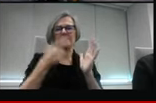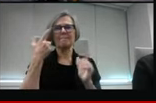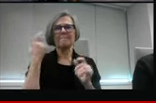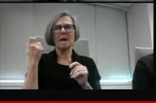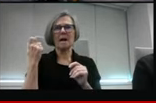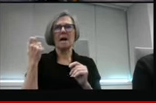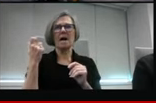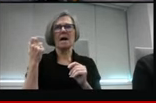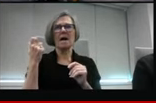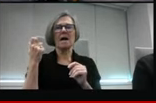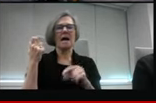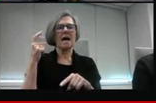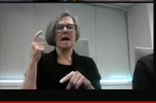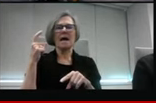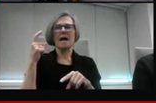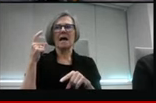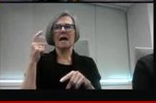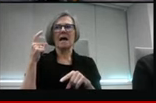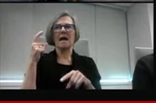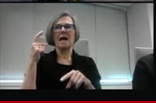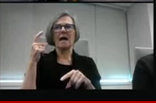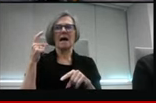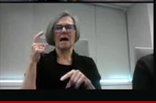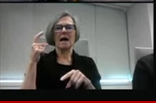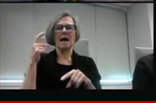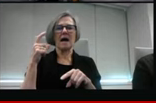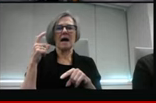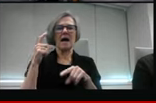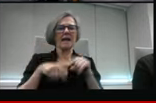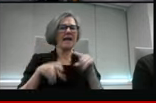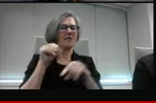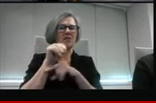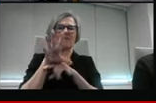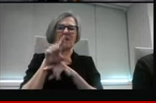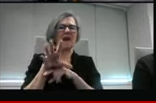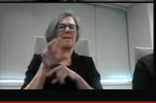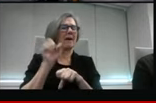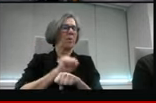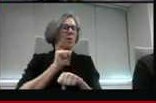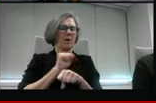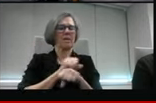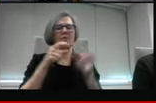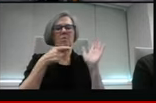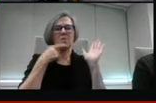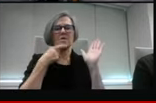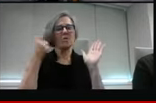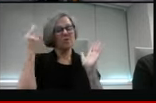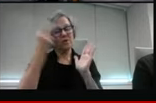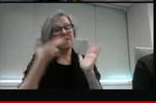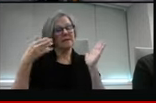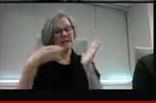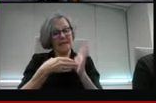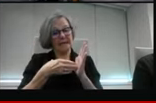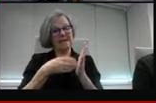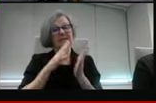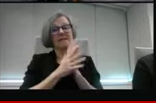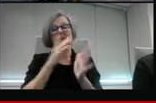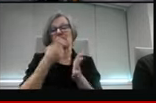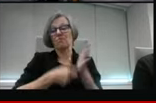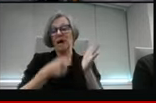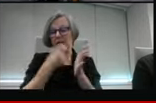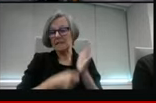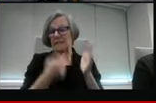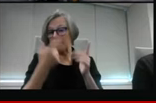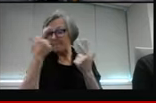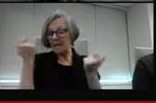because I cannot put myself video I am at I mean at work but I want to testify the reason I am against congestion pricing everybody is